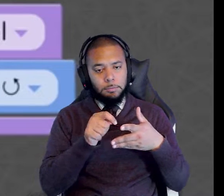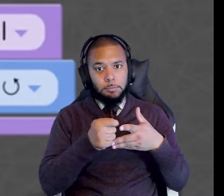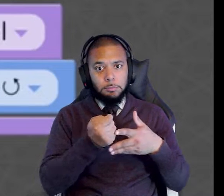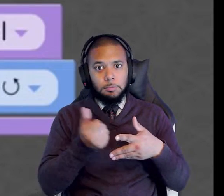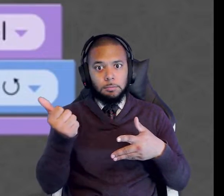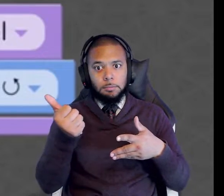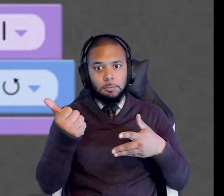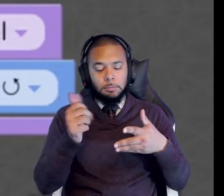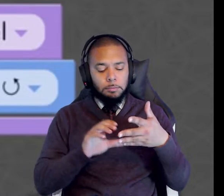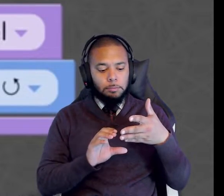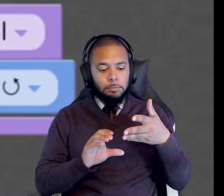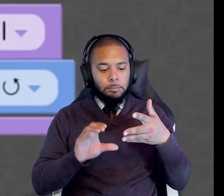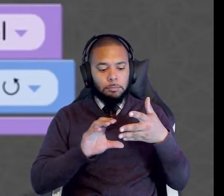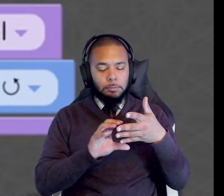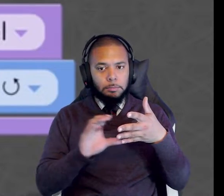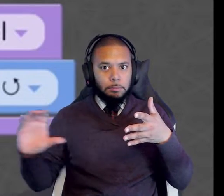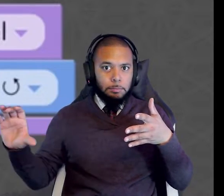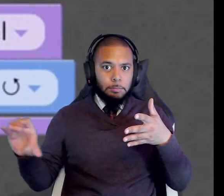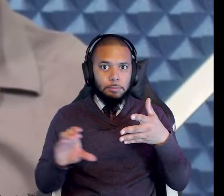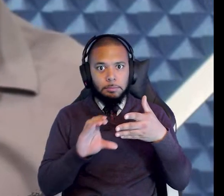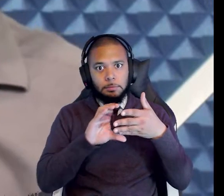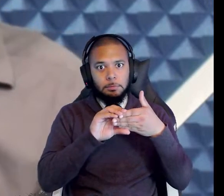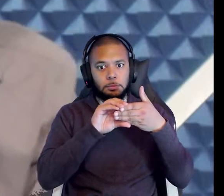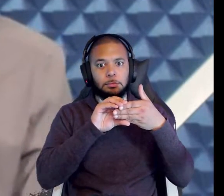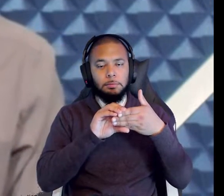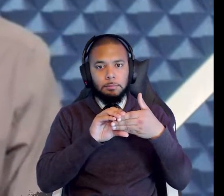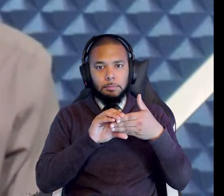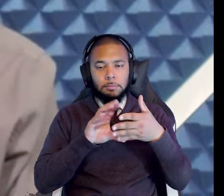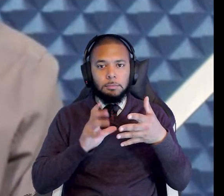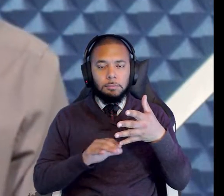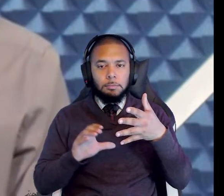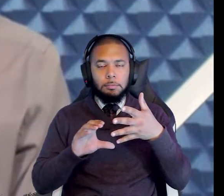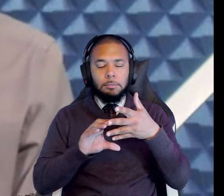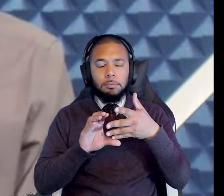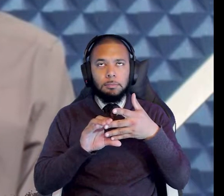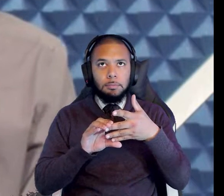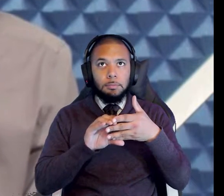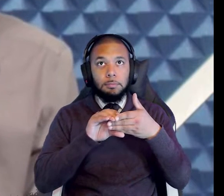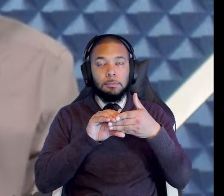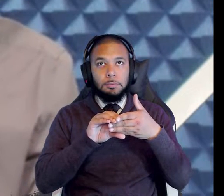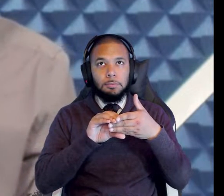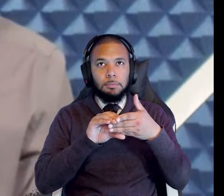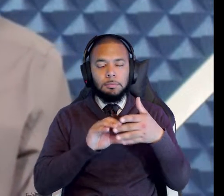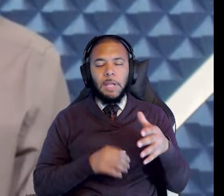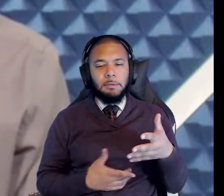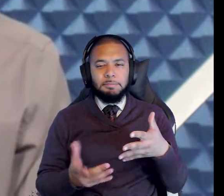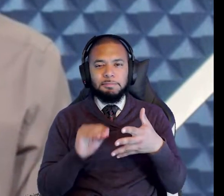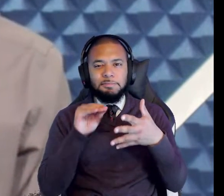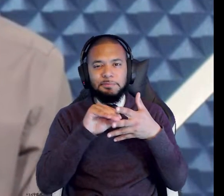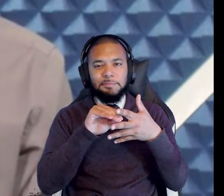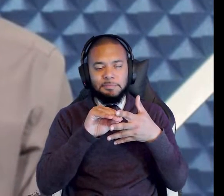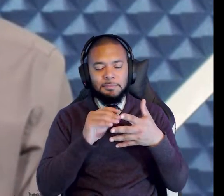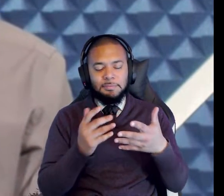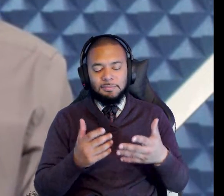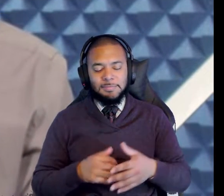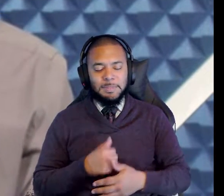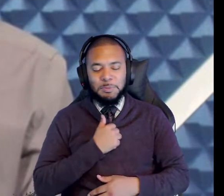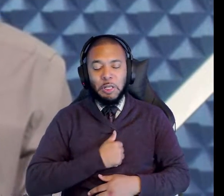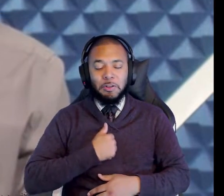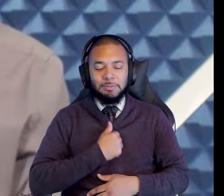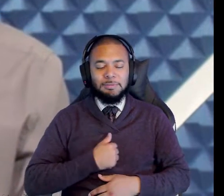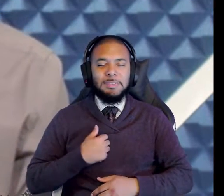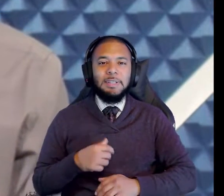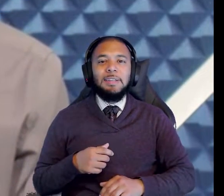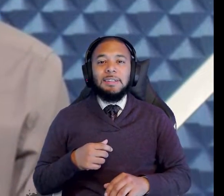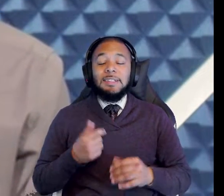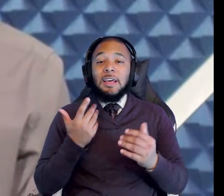together. See how simple that is? So we can just put the blocks together in the order that we want. Now, I don't want you to worry about